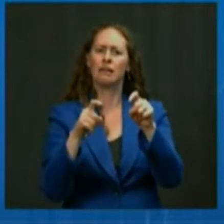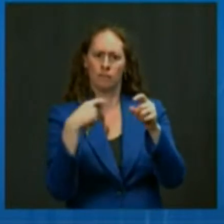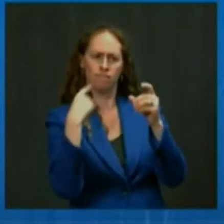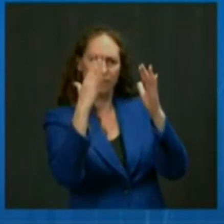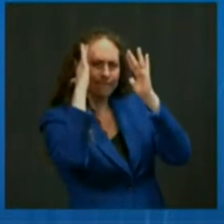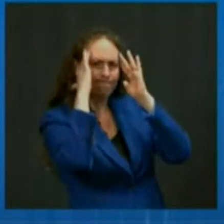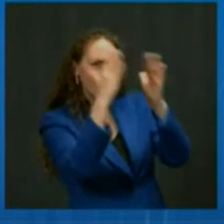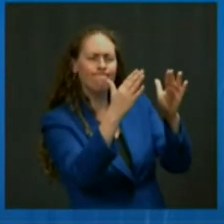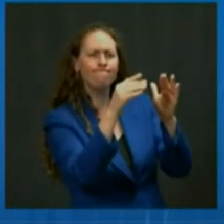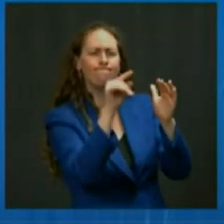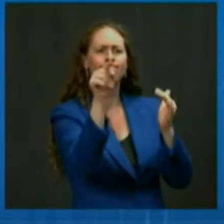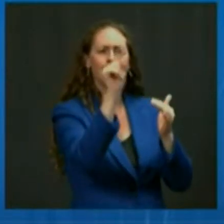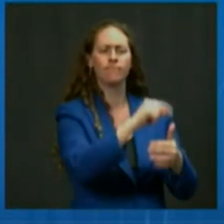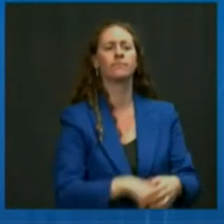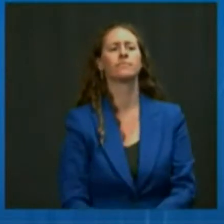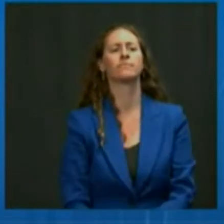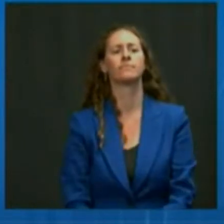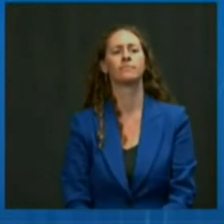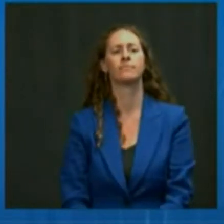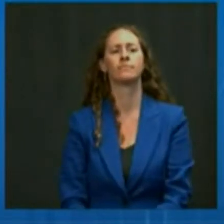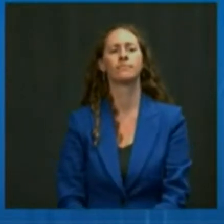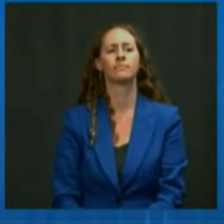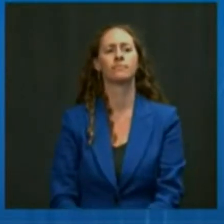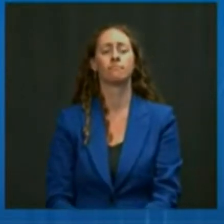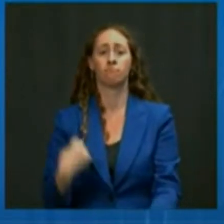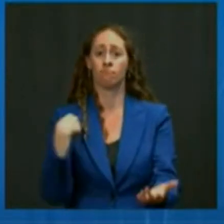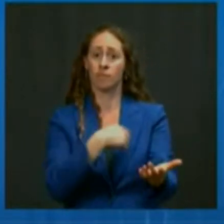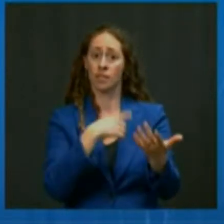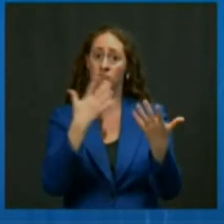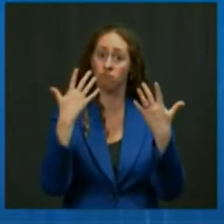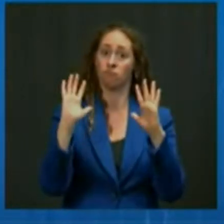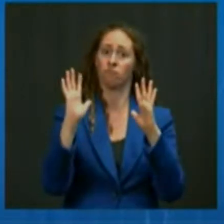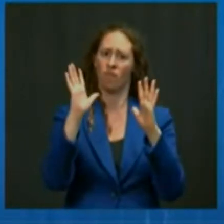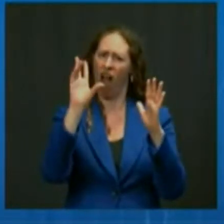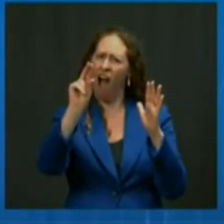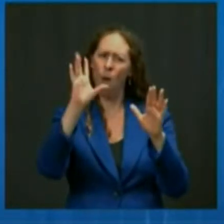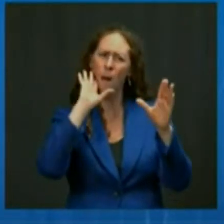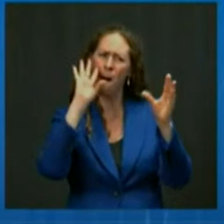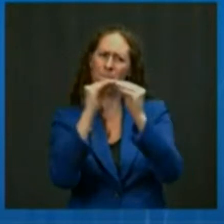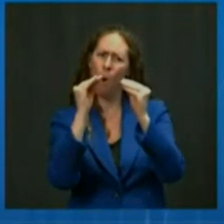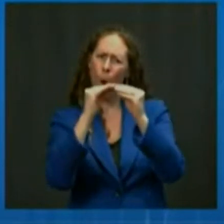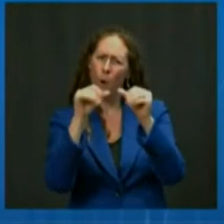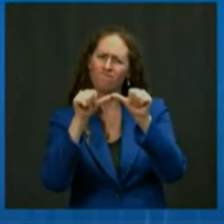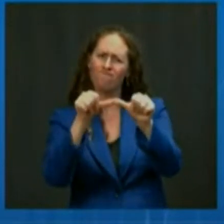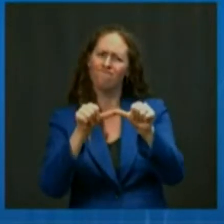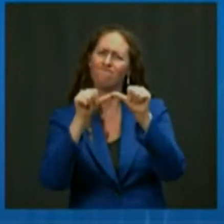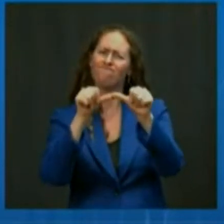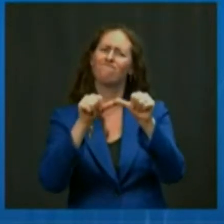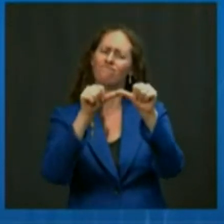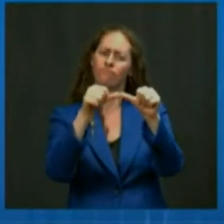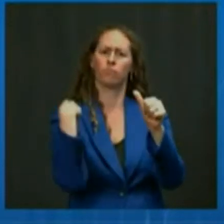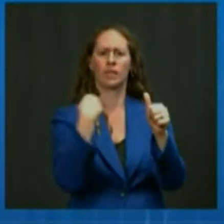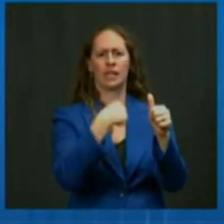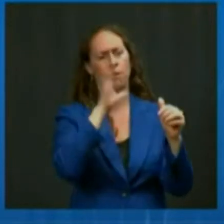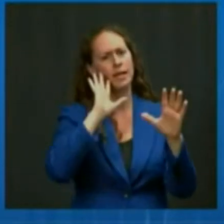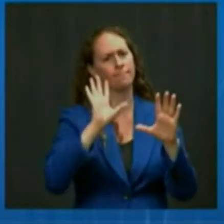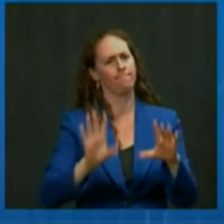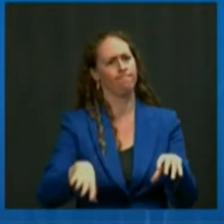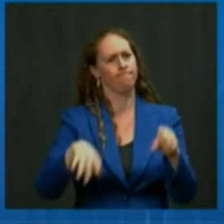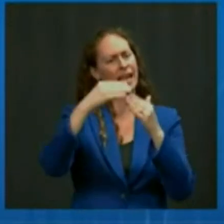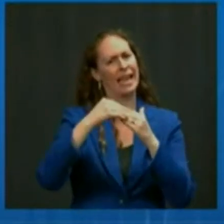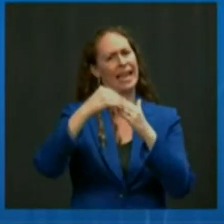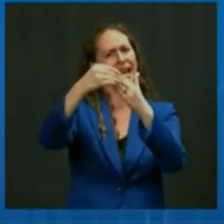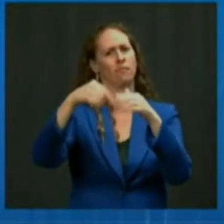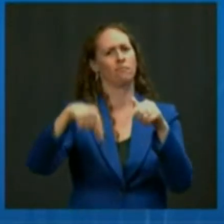and months, we will do even more to lead the global vaccination efforts, accelerating our work to